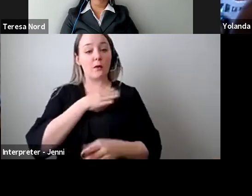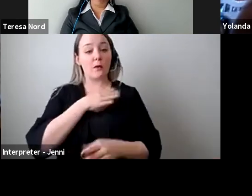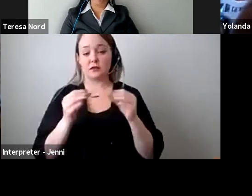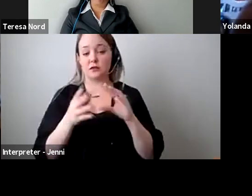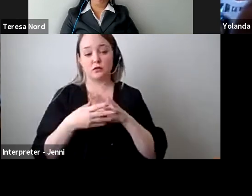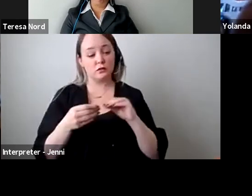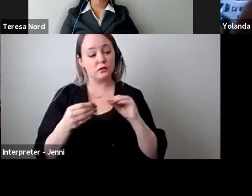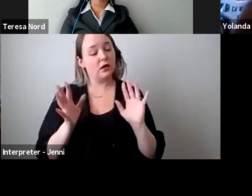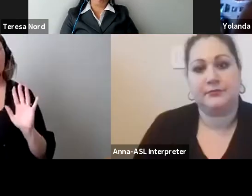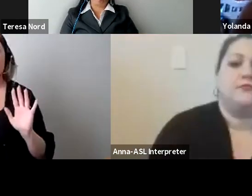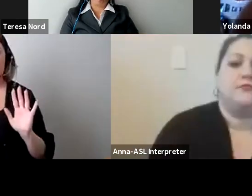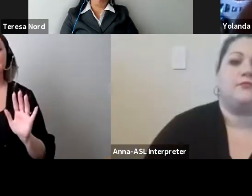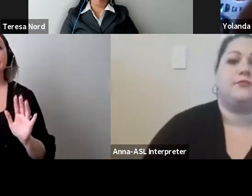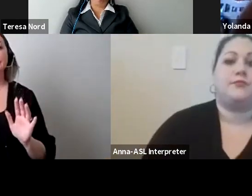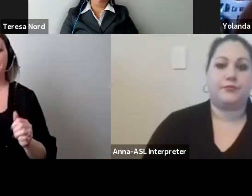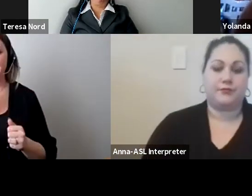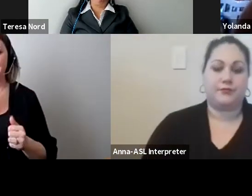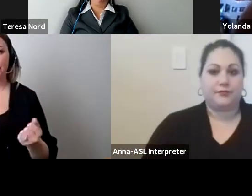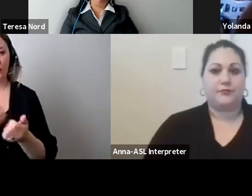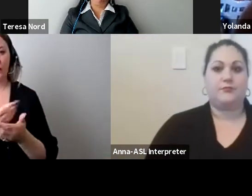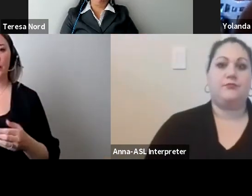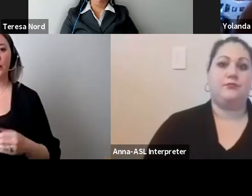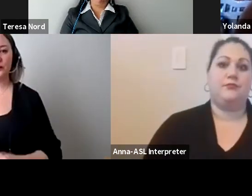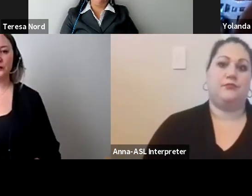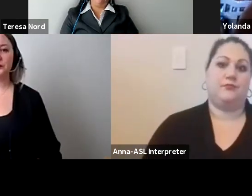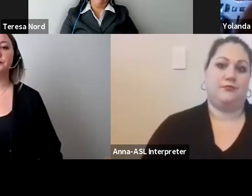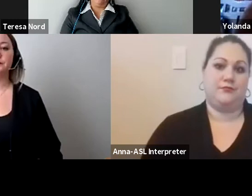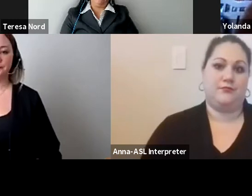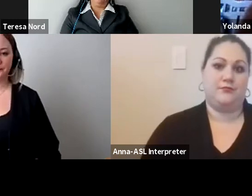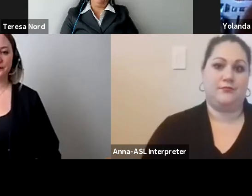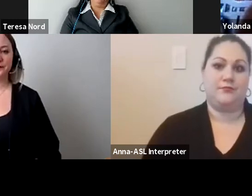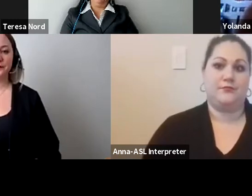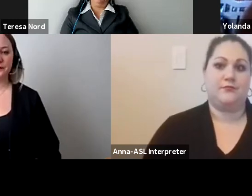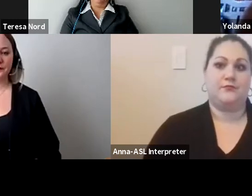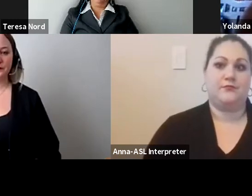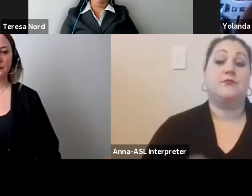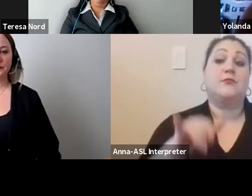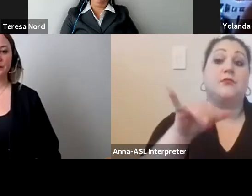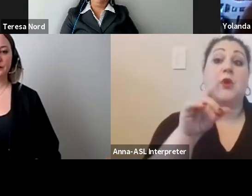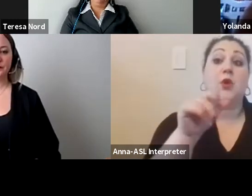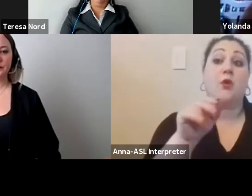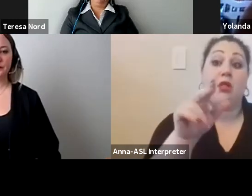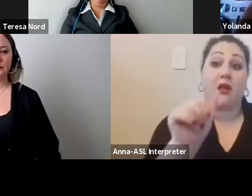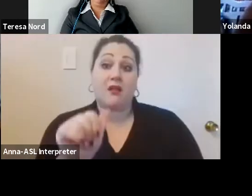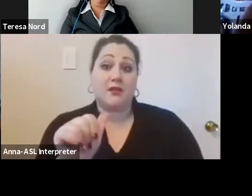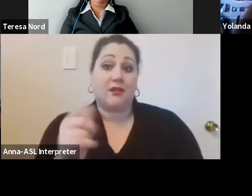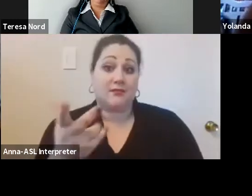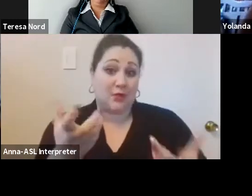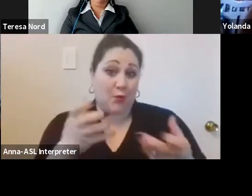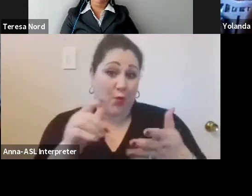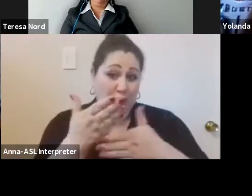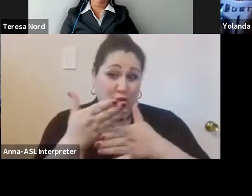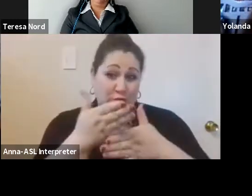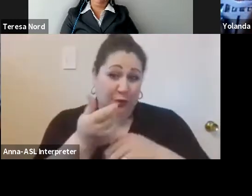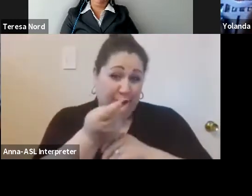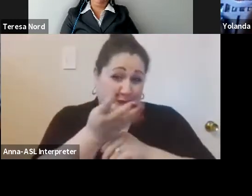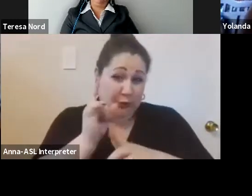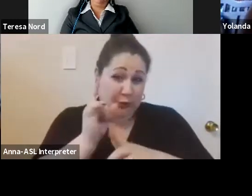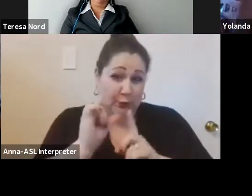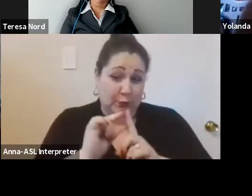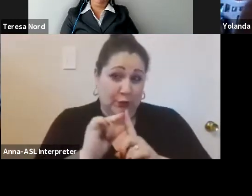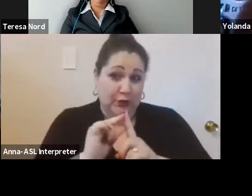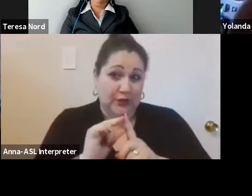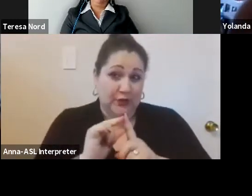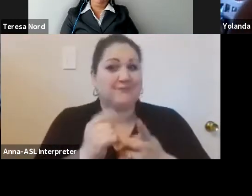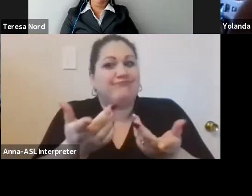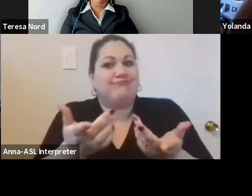Absolutely. Thank you so much, Teresa. Thank you. Yolanda, would you like to share a couple of words of what made